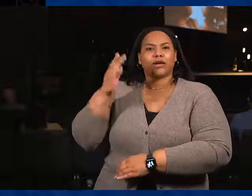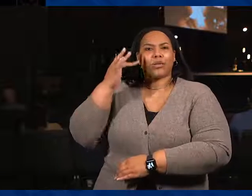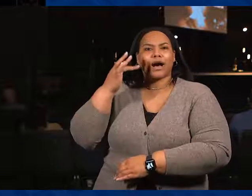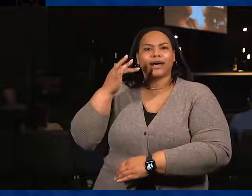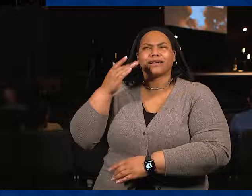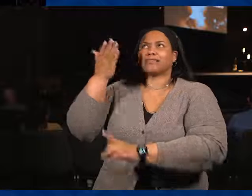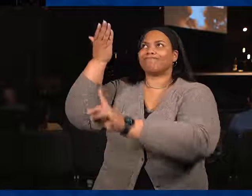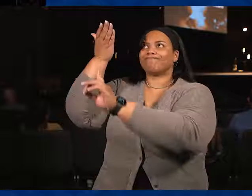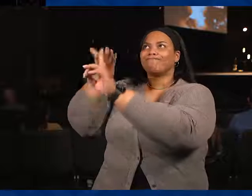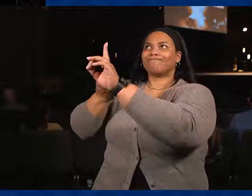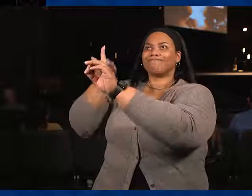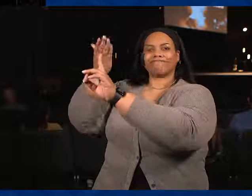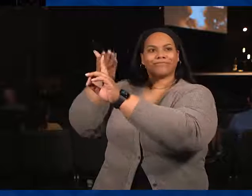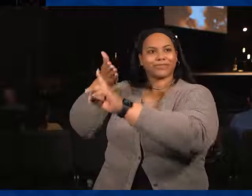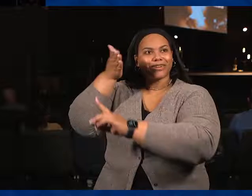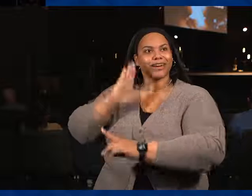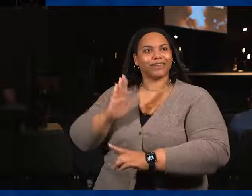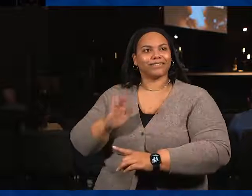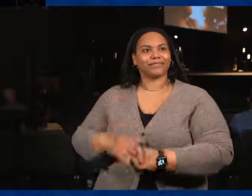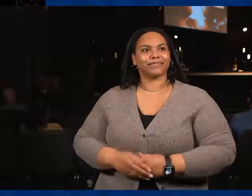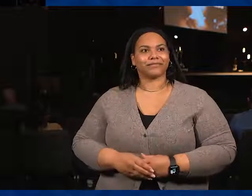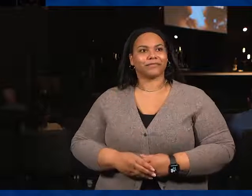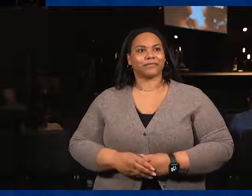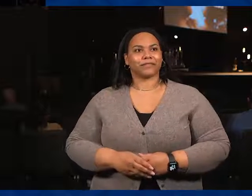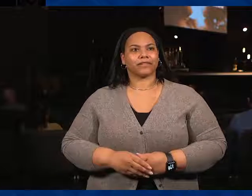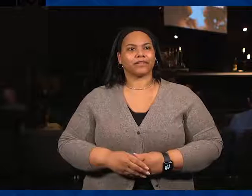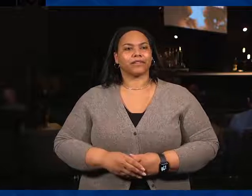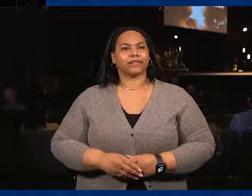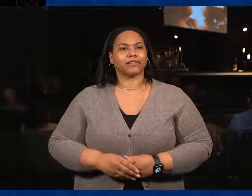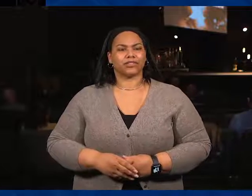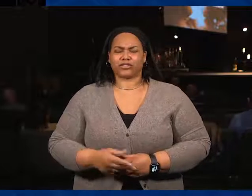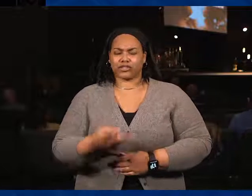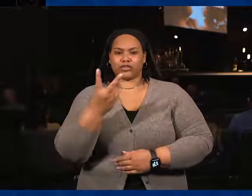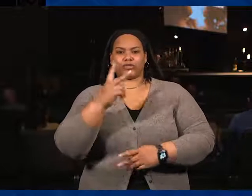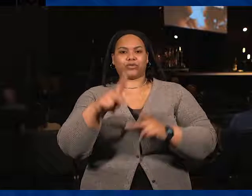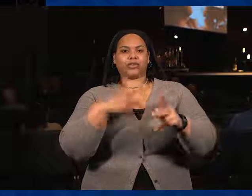Friends, there are two types of people who pray.